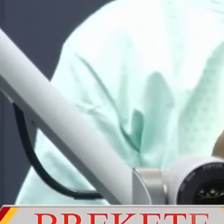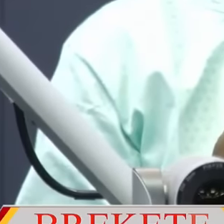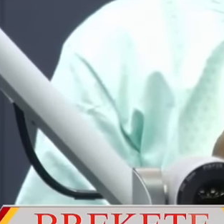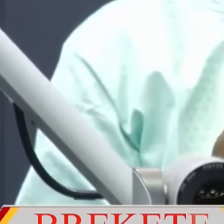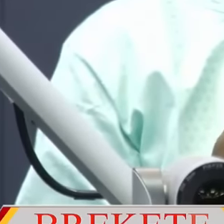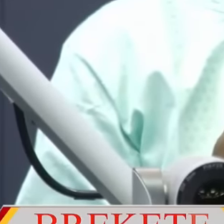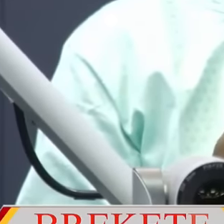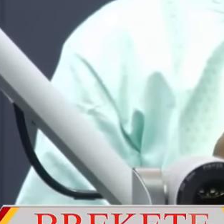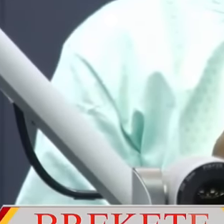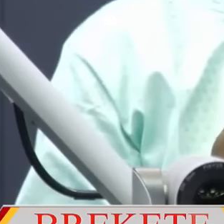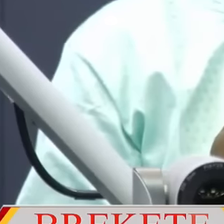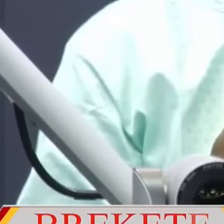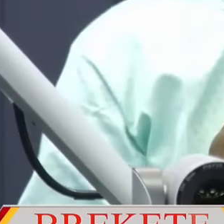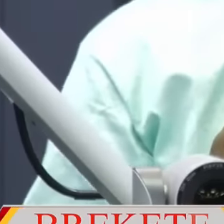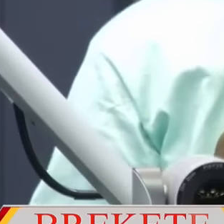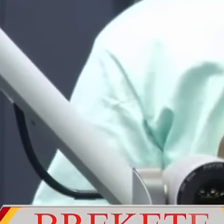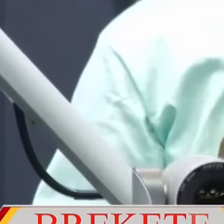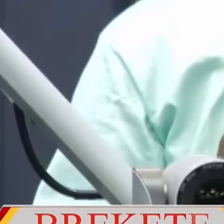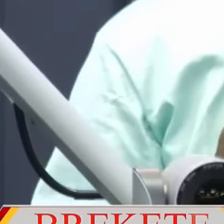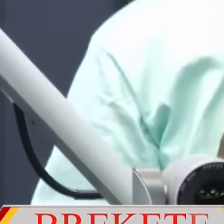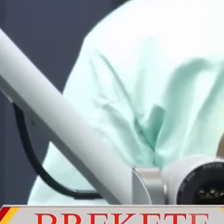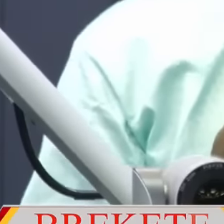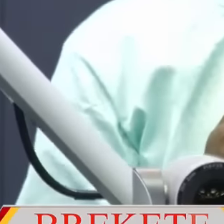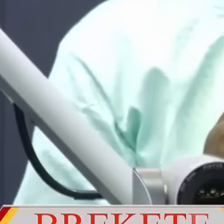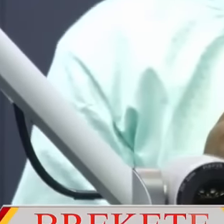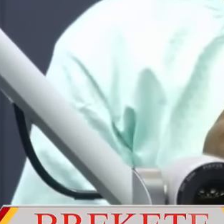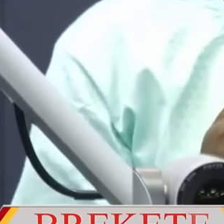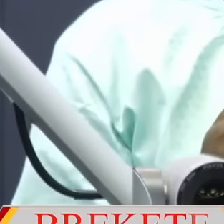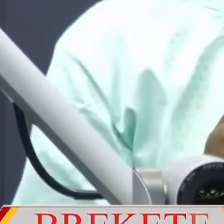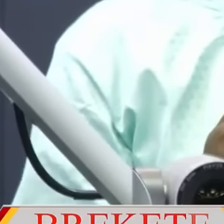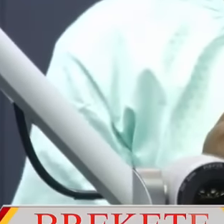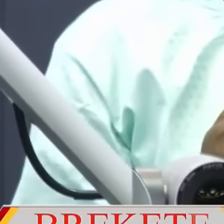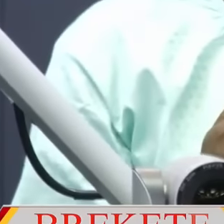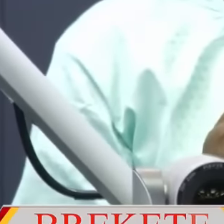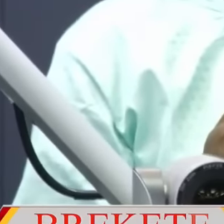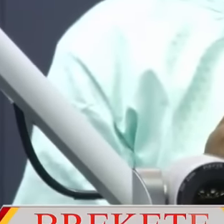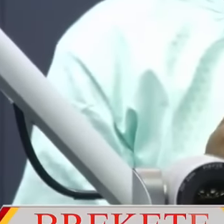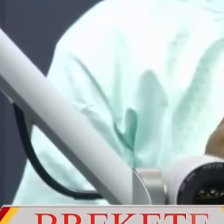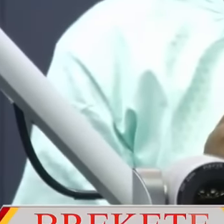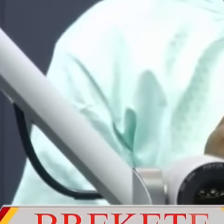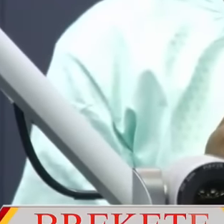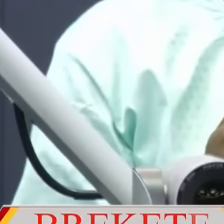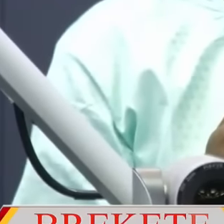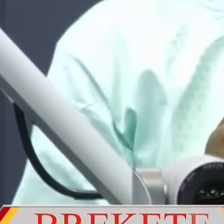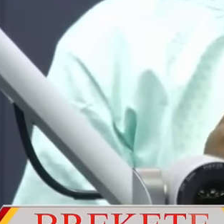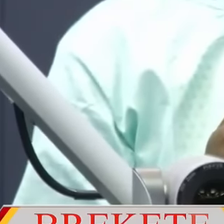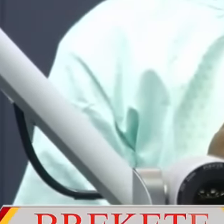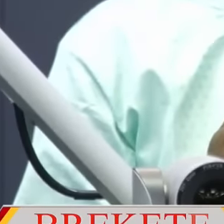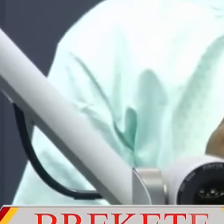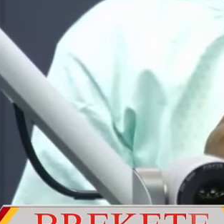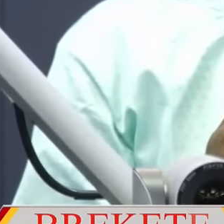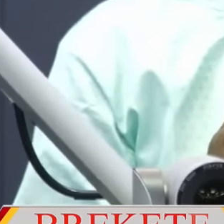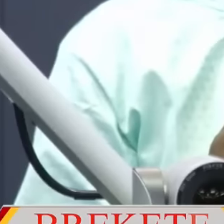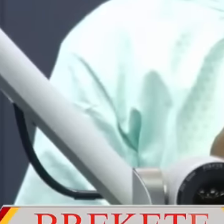nan ne wurin zama na to har dai yanzu ba ta ci kin komai ba ni kuma ba sa ci ce mata komai ba